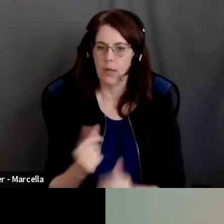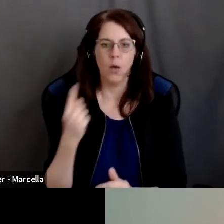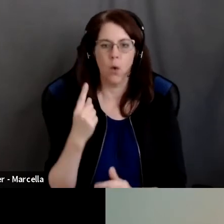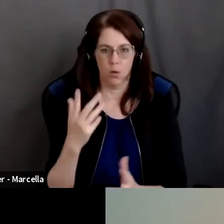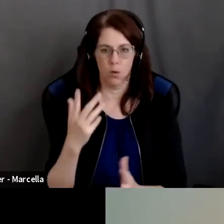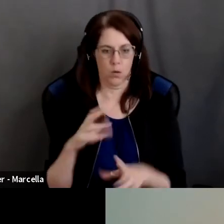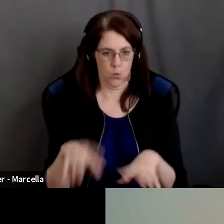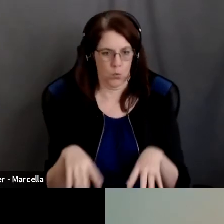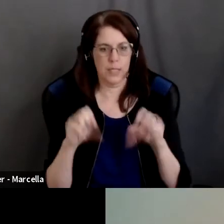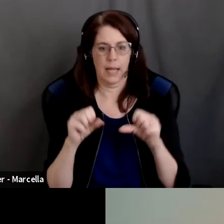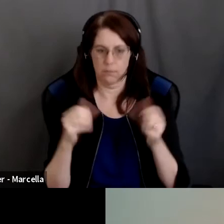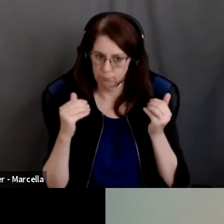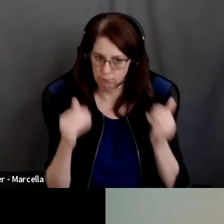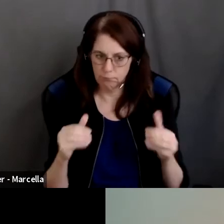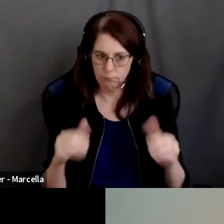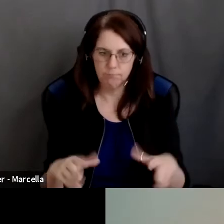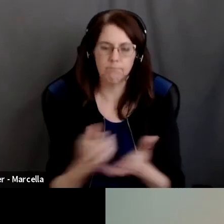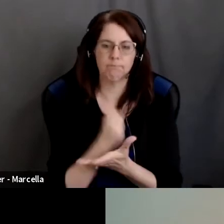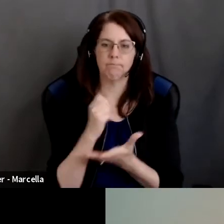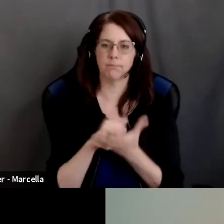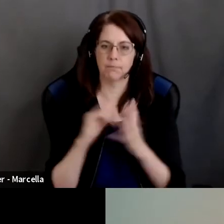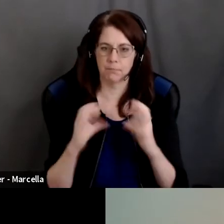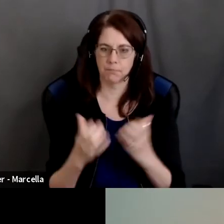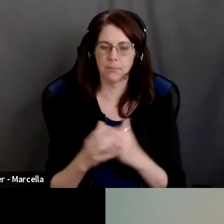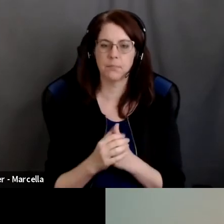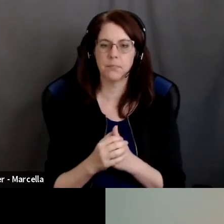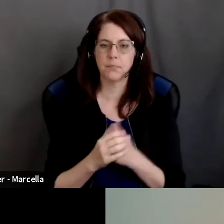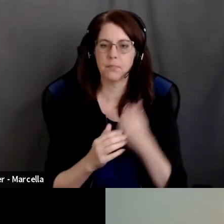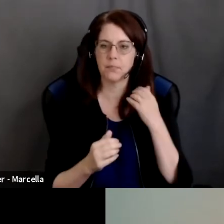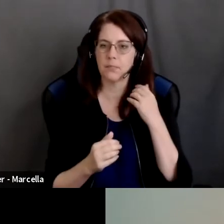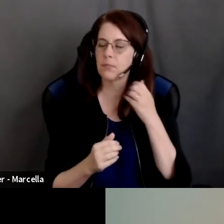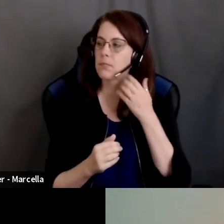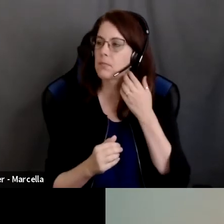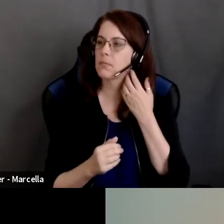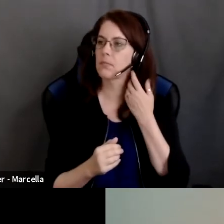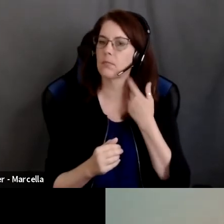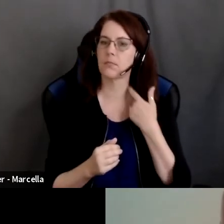wanted to take it because it was really a good one. It goes